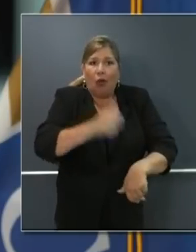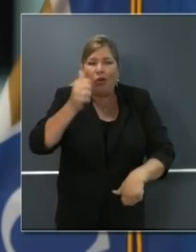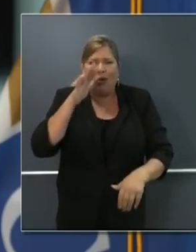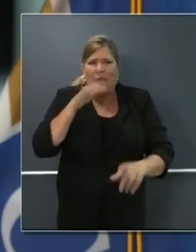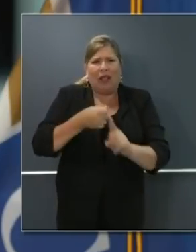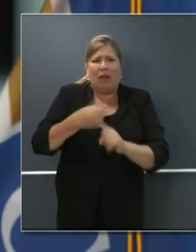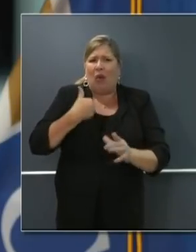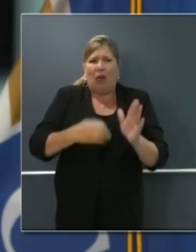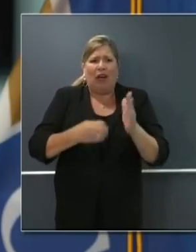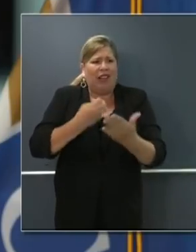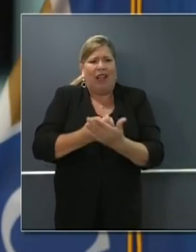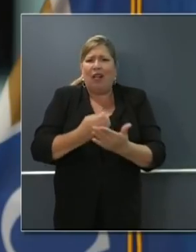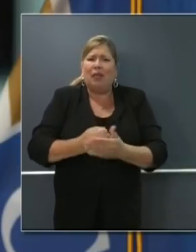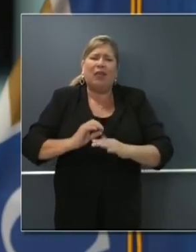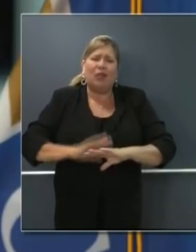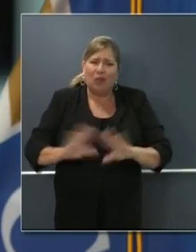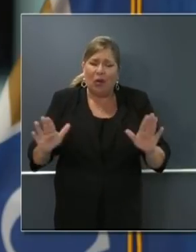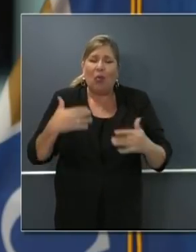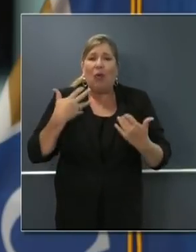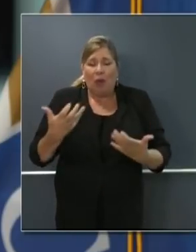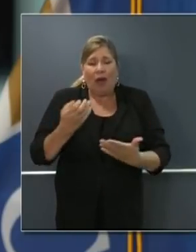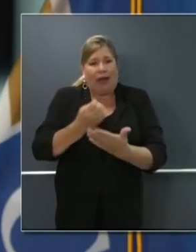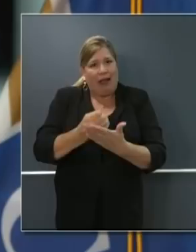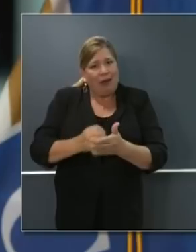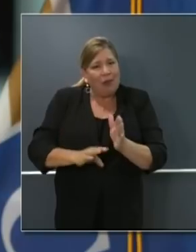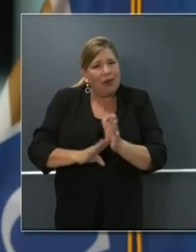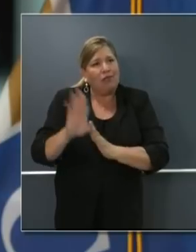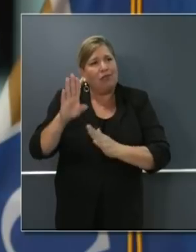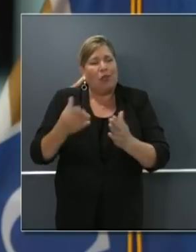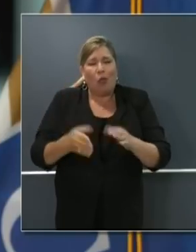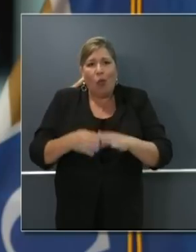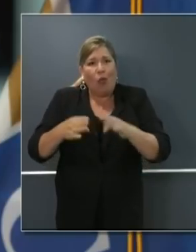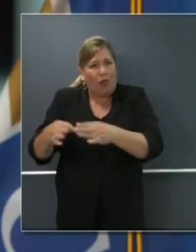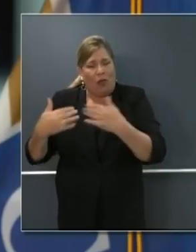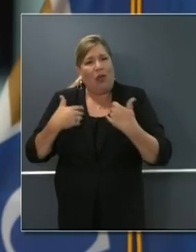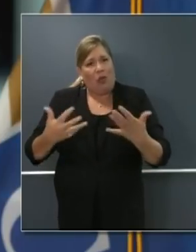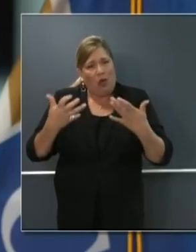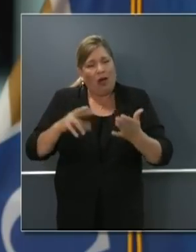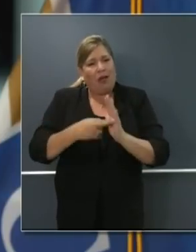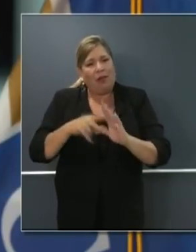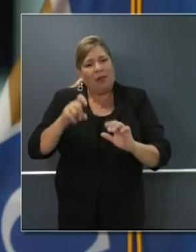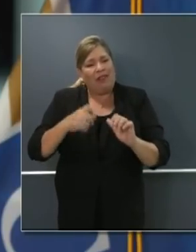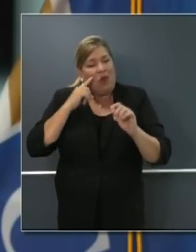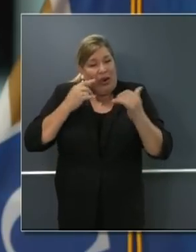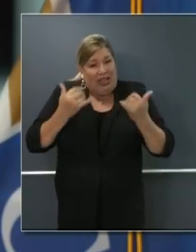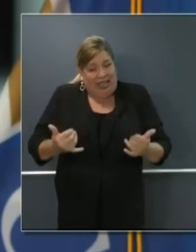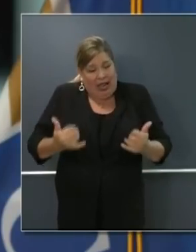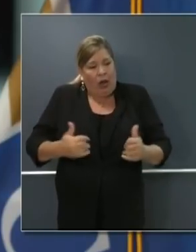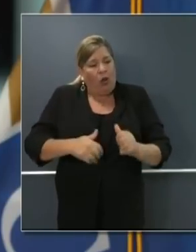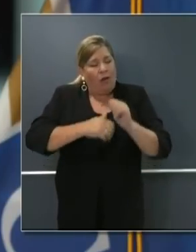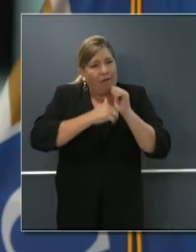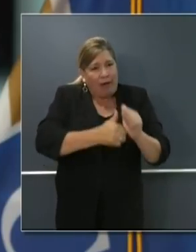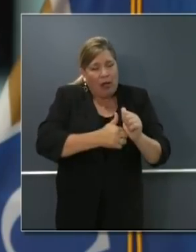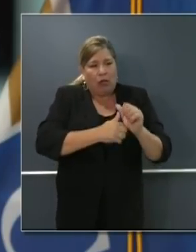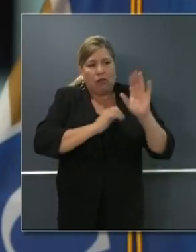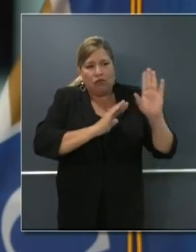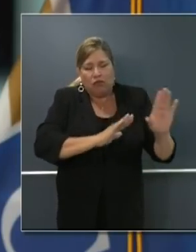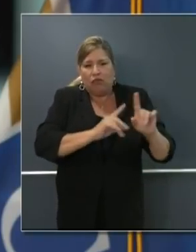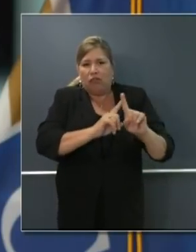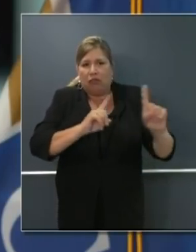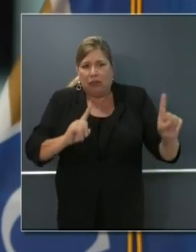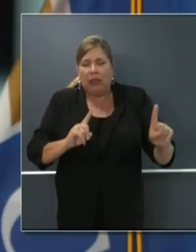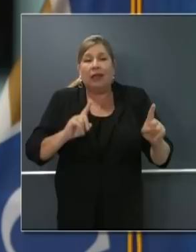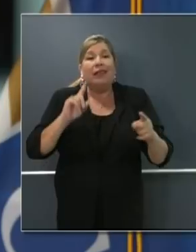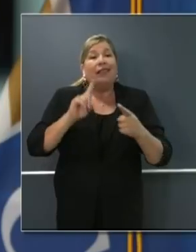few weeks. Let's not see that happen. I want to get this economy opening as badly as everybody else does, but let's do it safely and smartly.